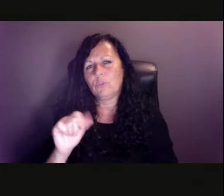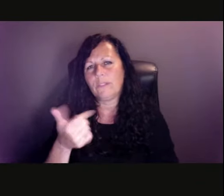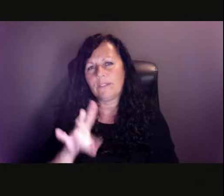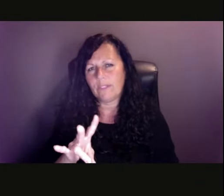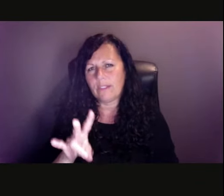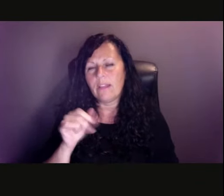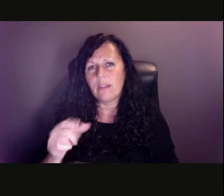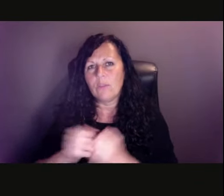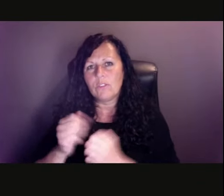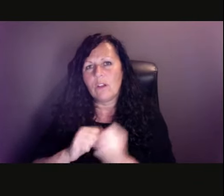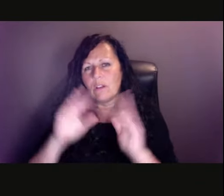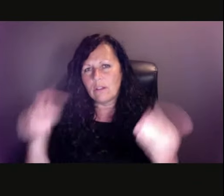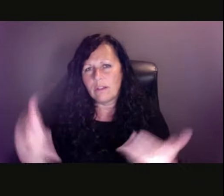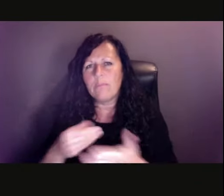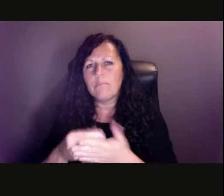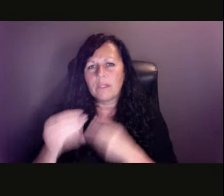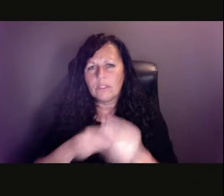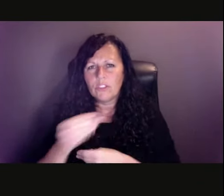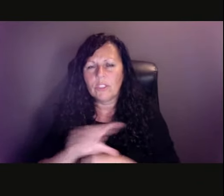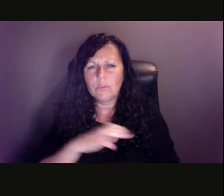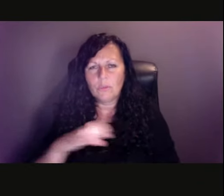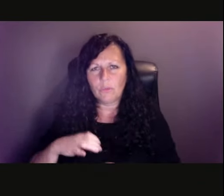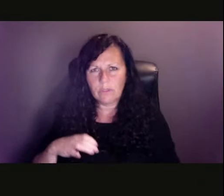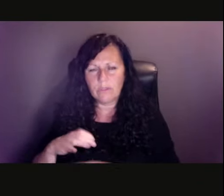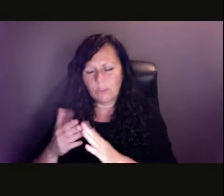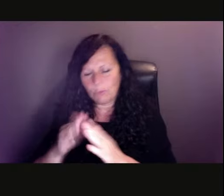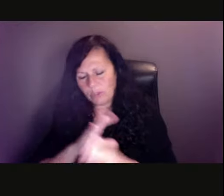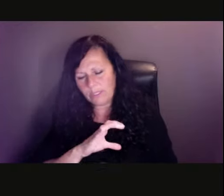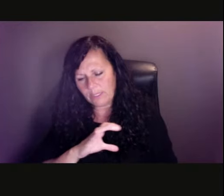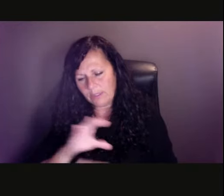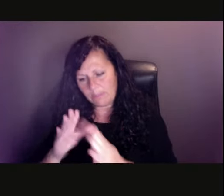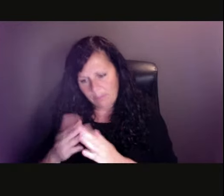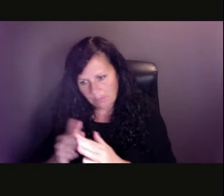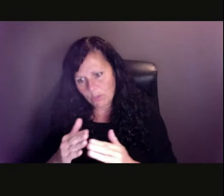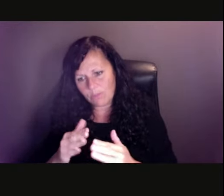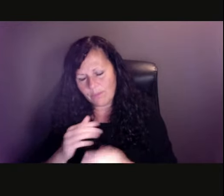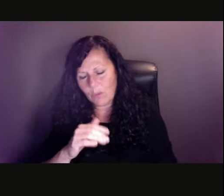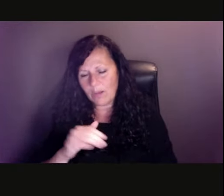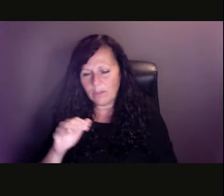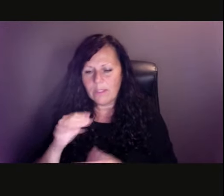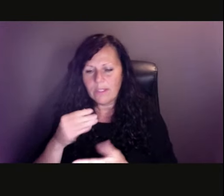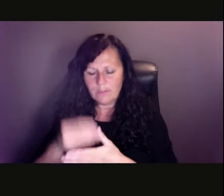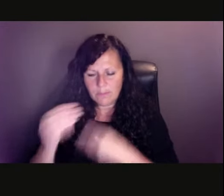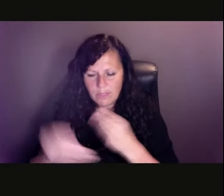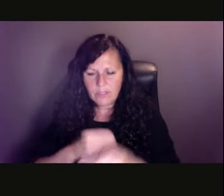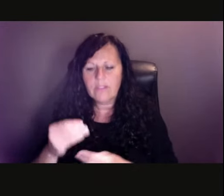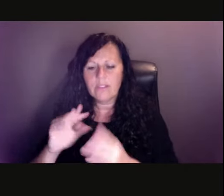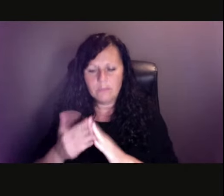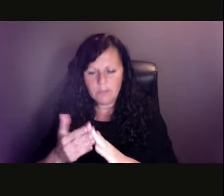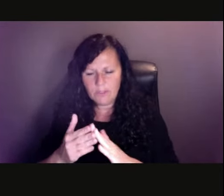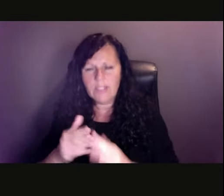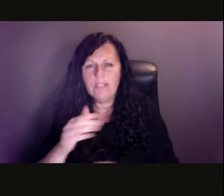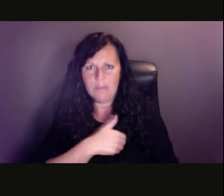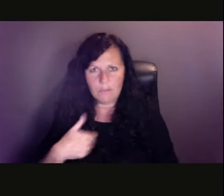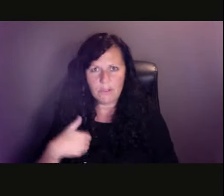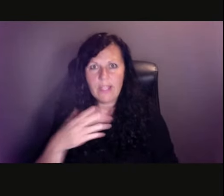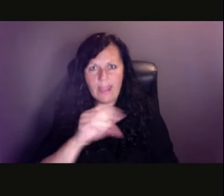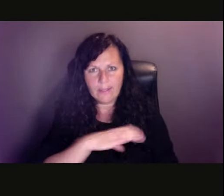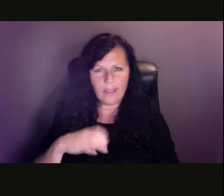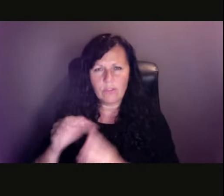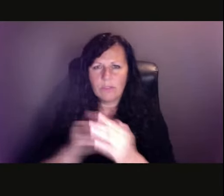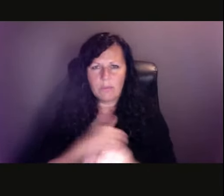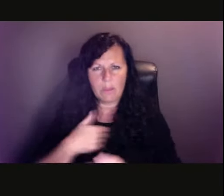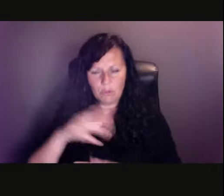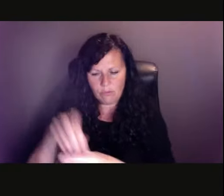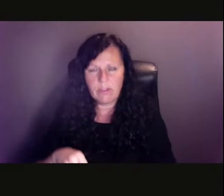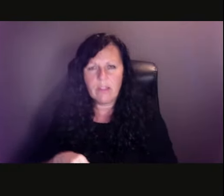committee members and council members. Were there any outside participants? There were, I think, only